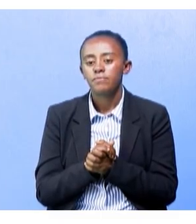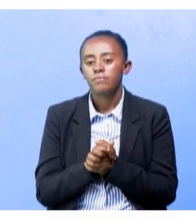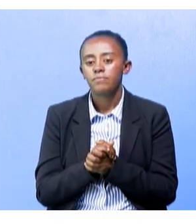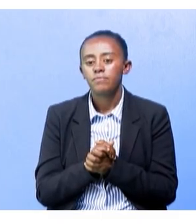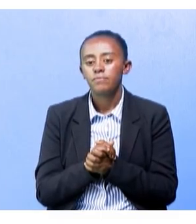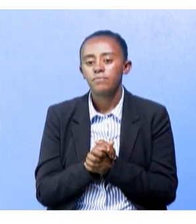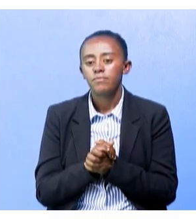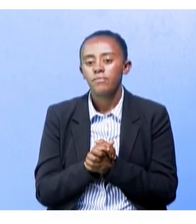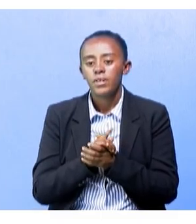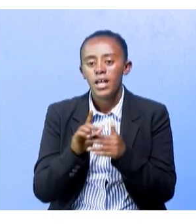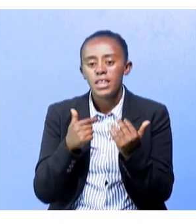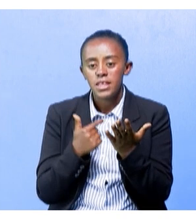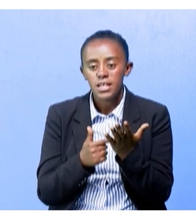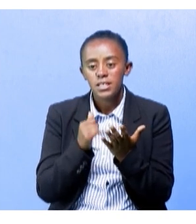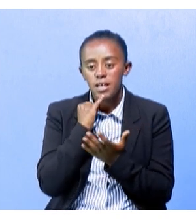This is why